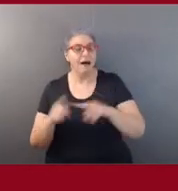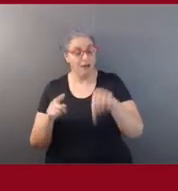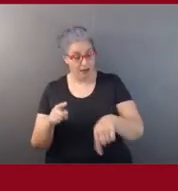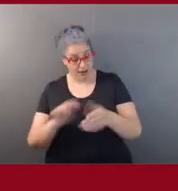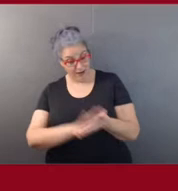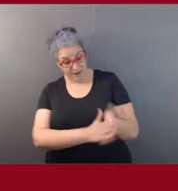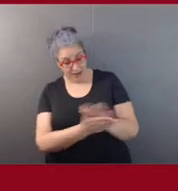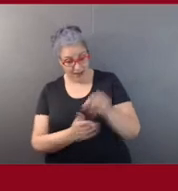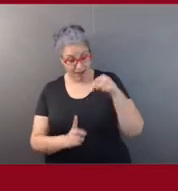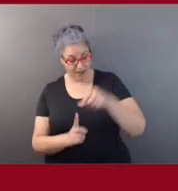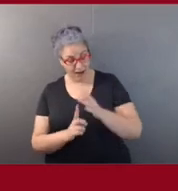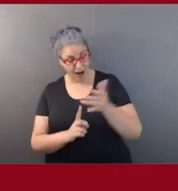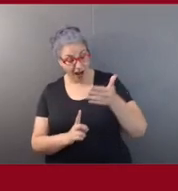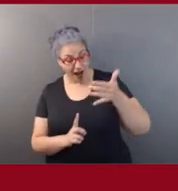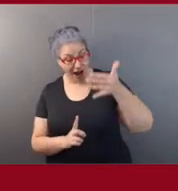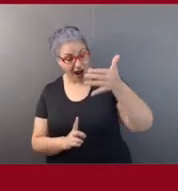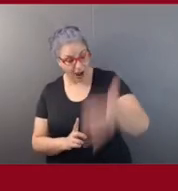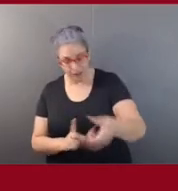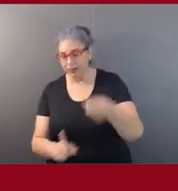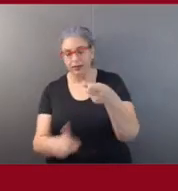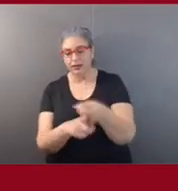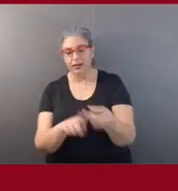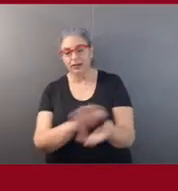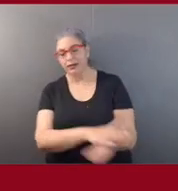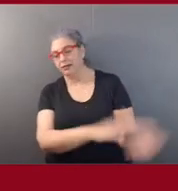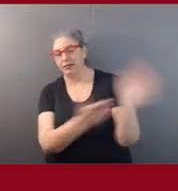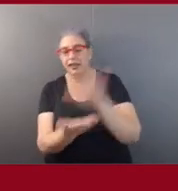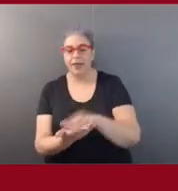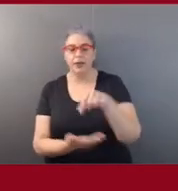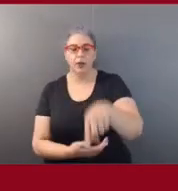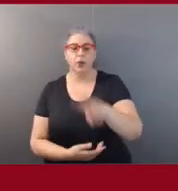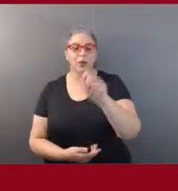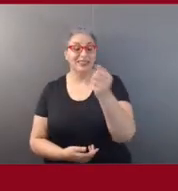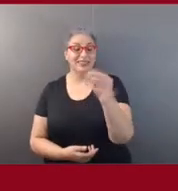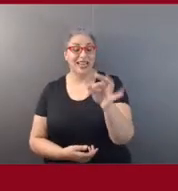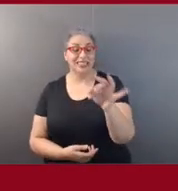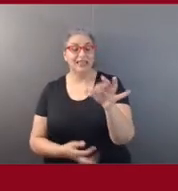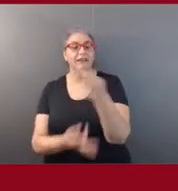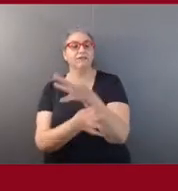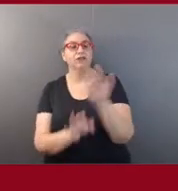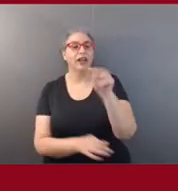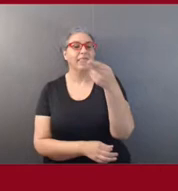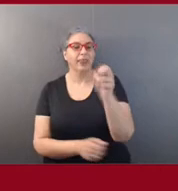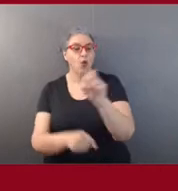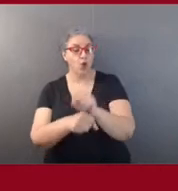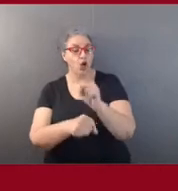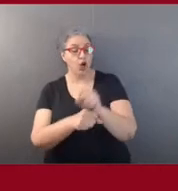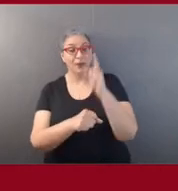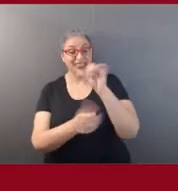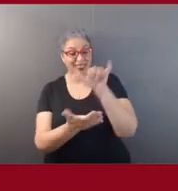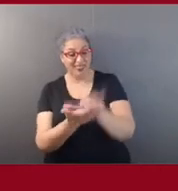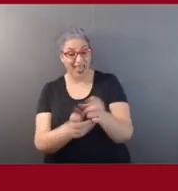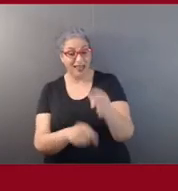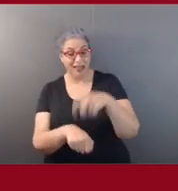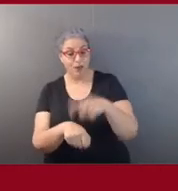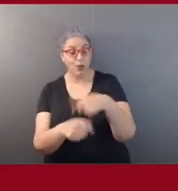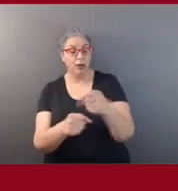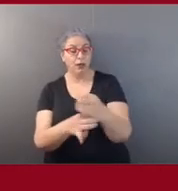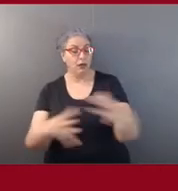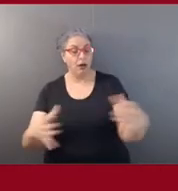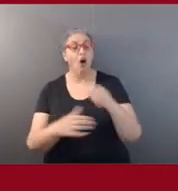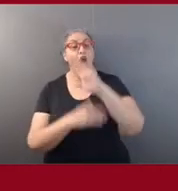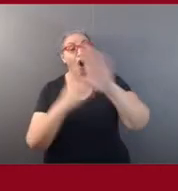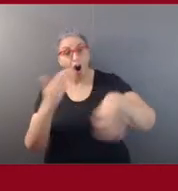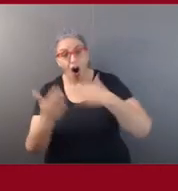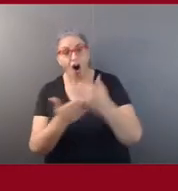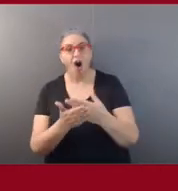pillars for what eventually turned over into 2019 for Free the Work, because we then expanded to all underrepresented